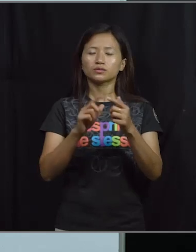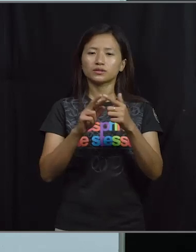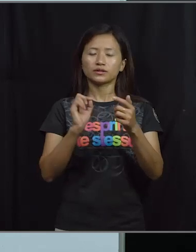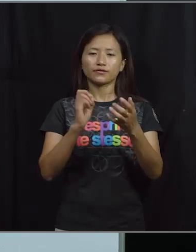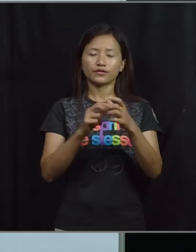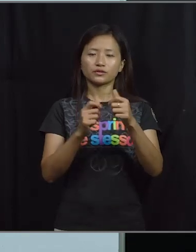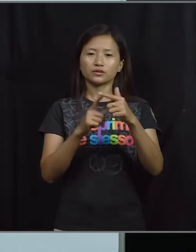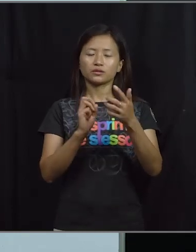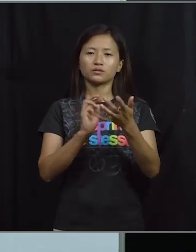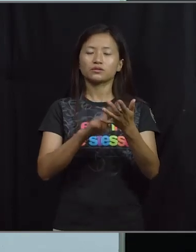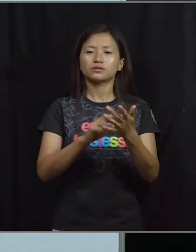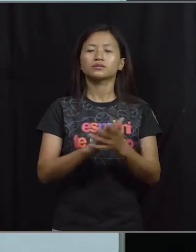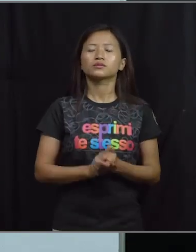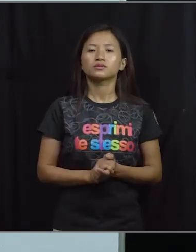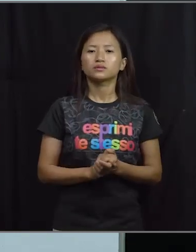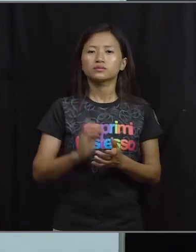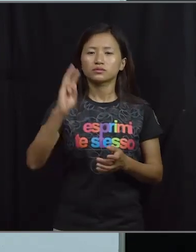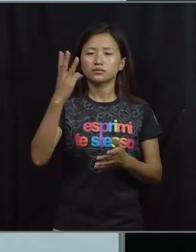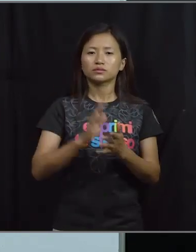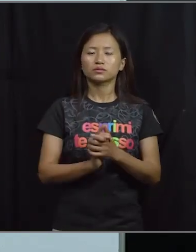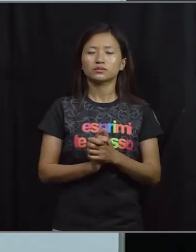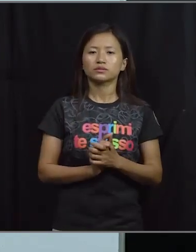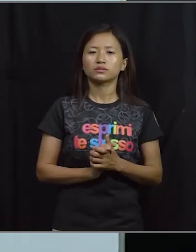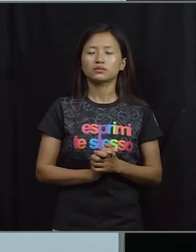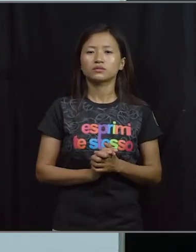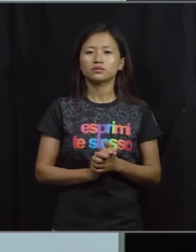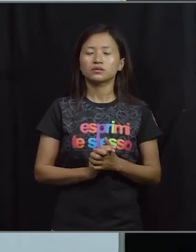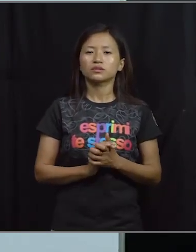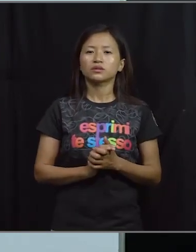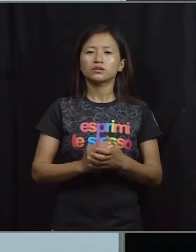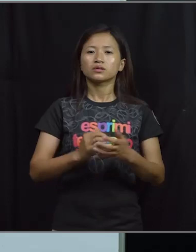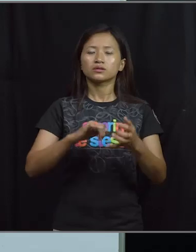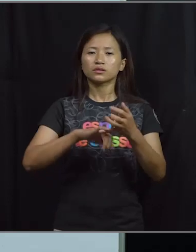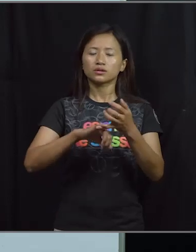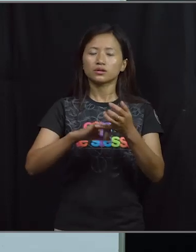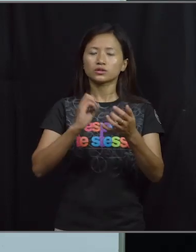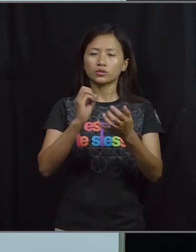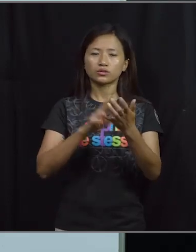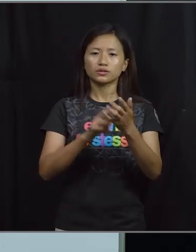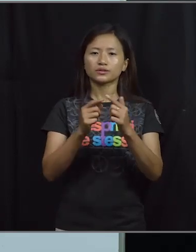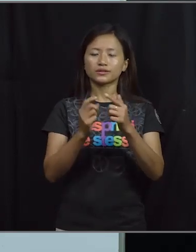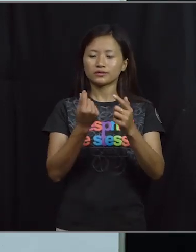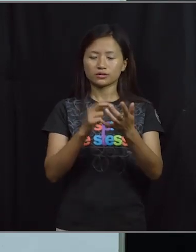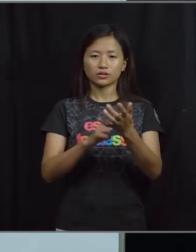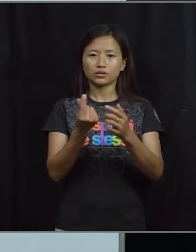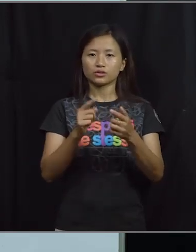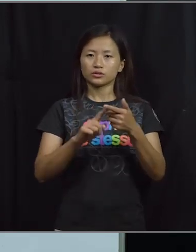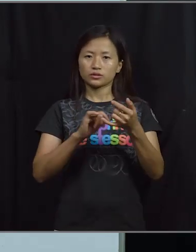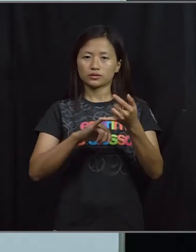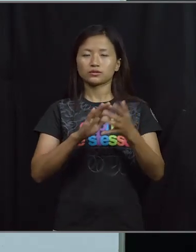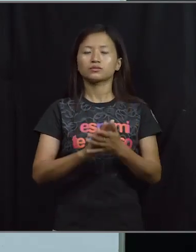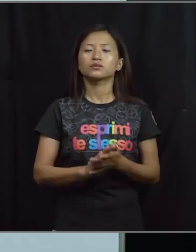categorized into three categories. That is, the first one is spontaneous entrepreneurs.